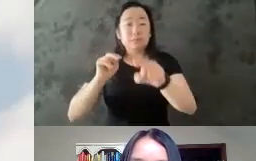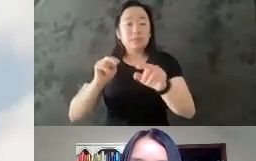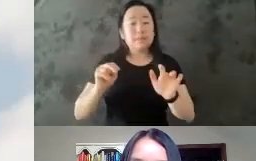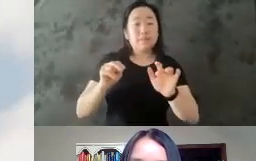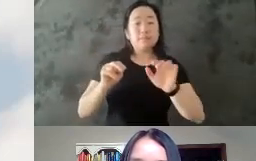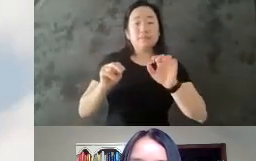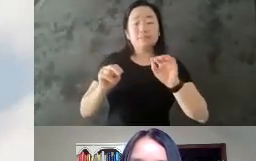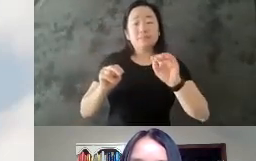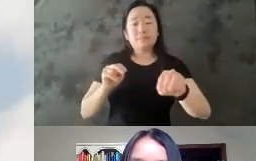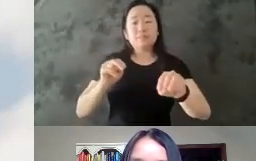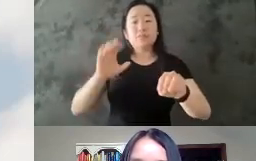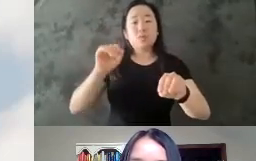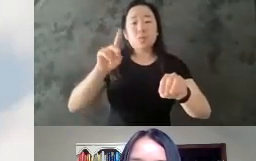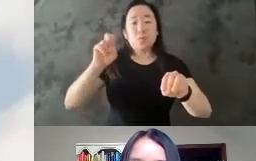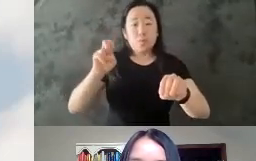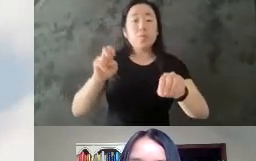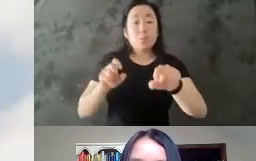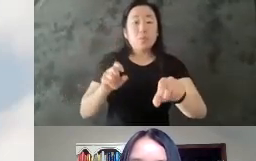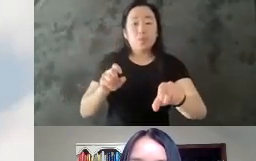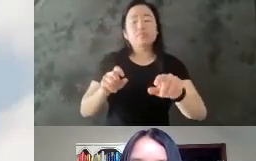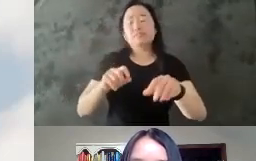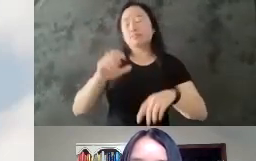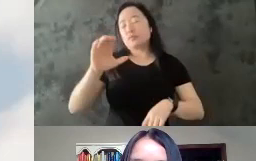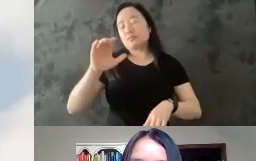slide, which is